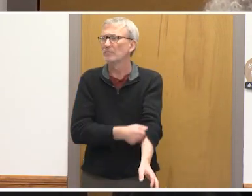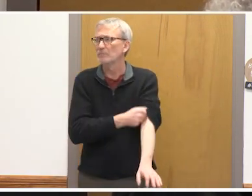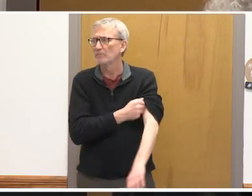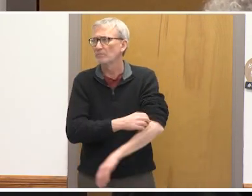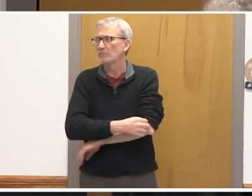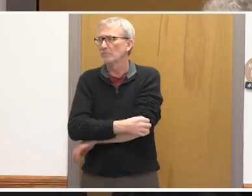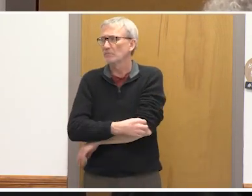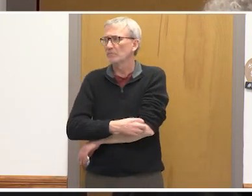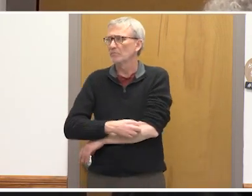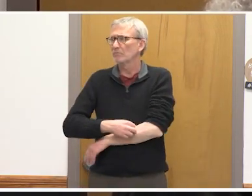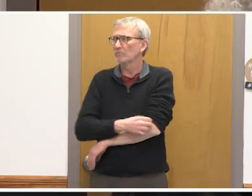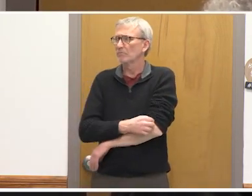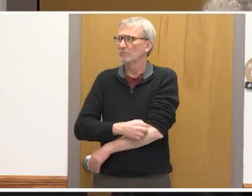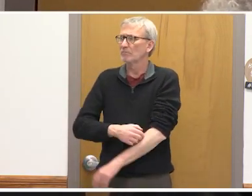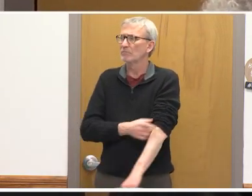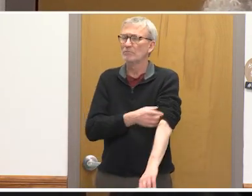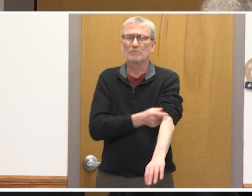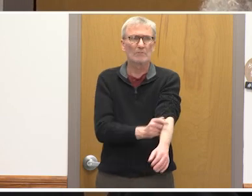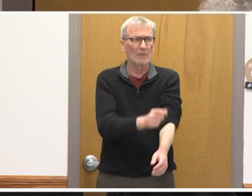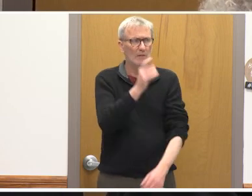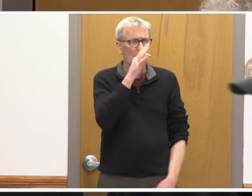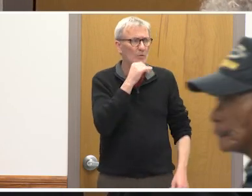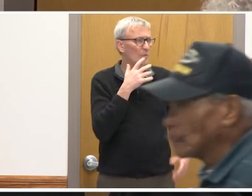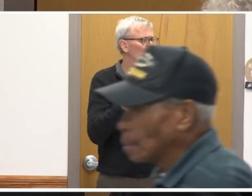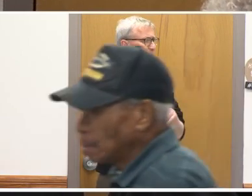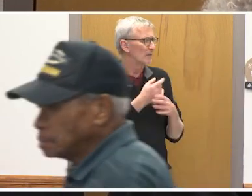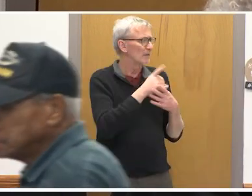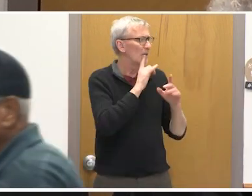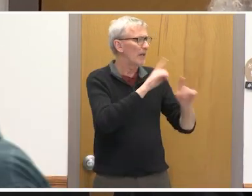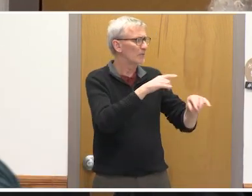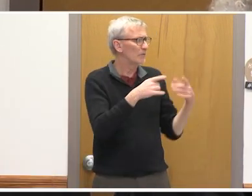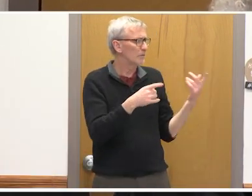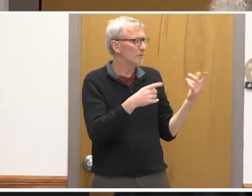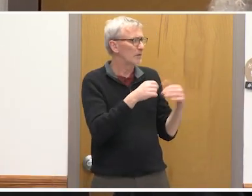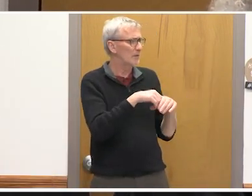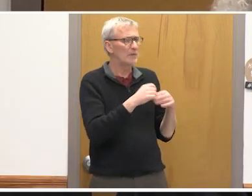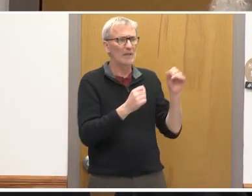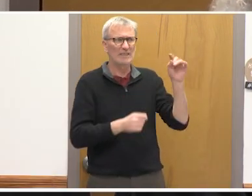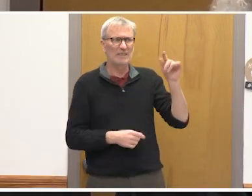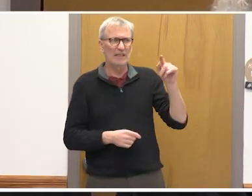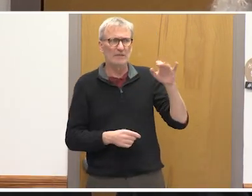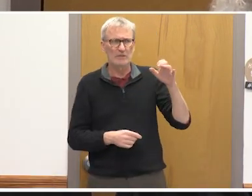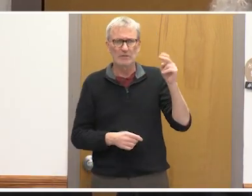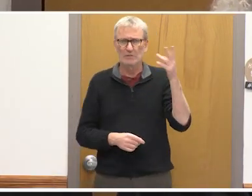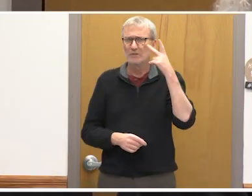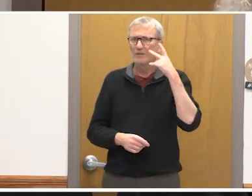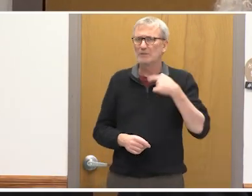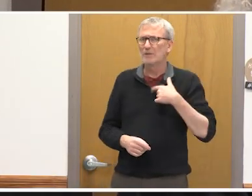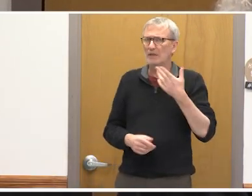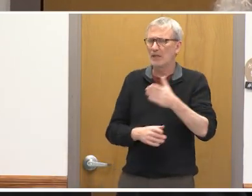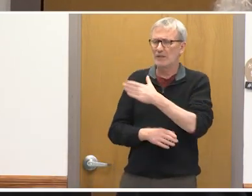you to ask those questions again. If you don't get a satisfactory answer at one of those stations,